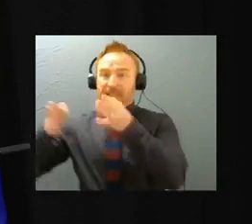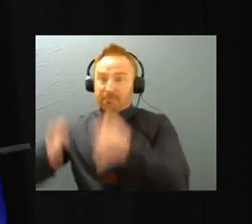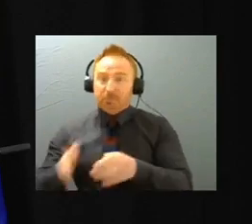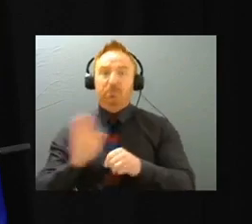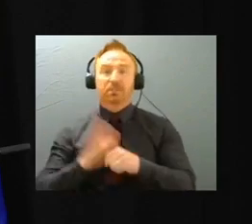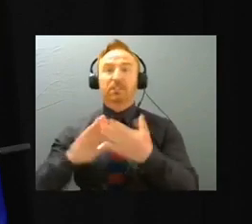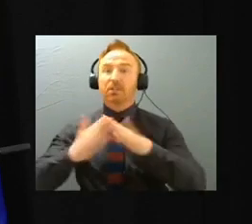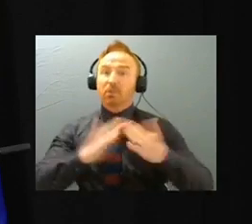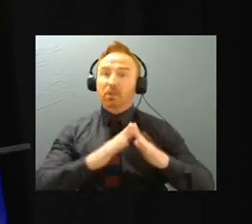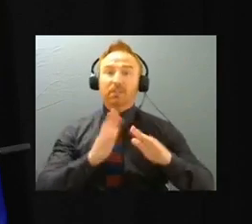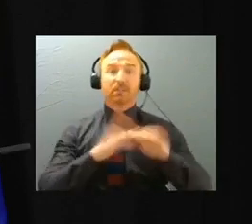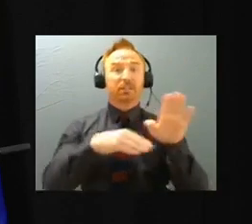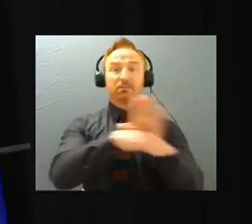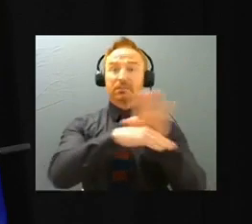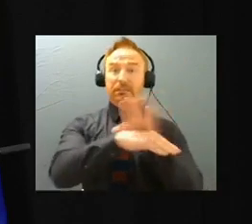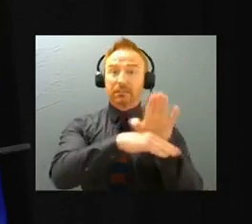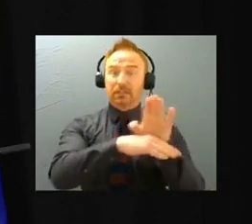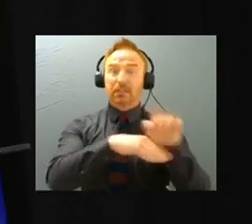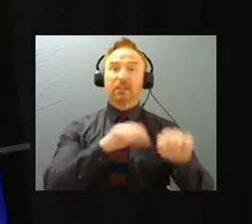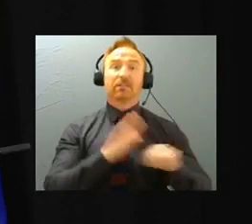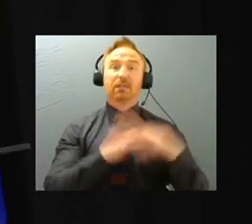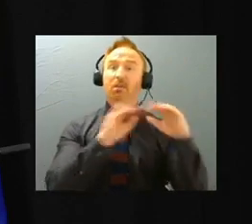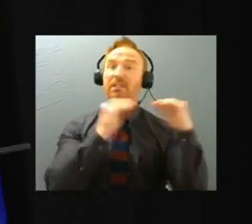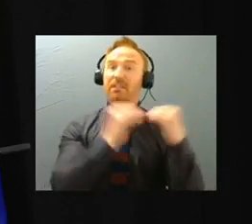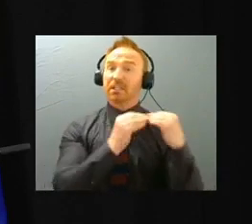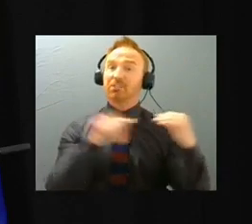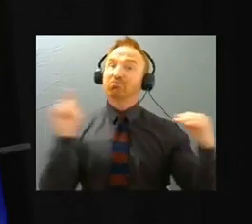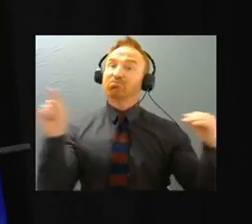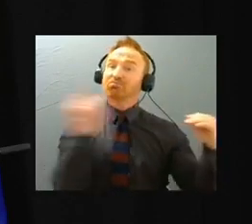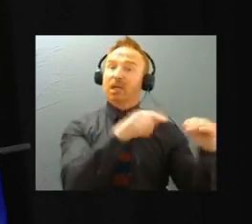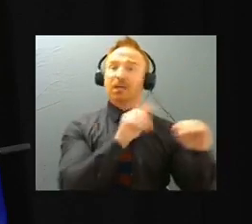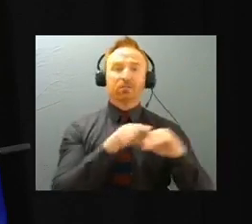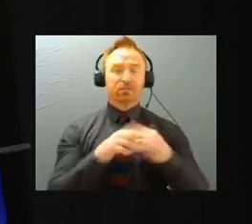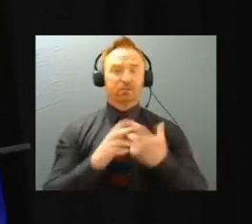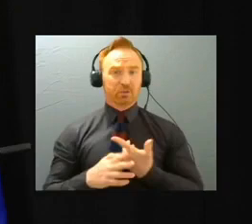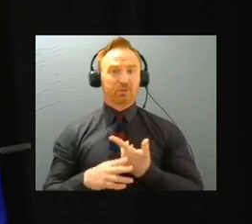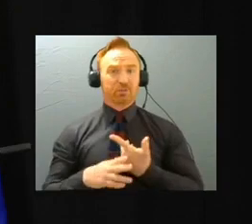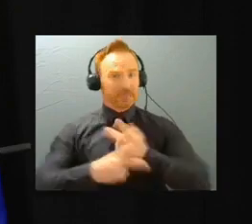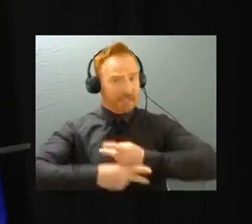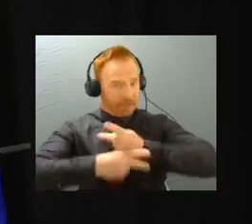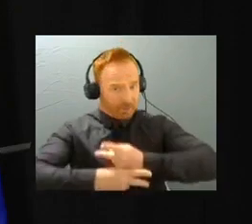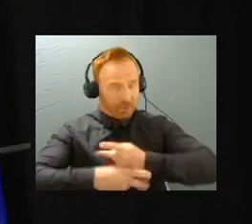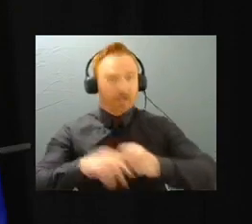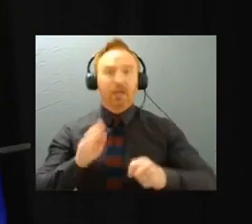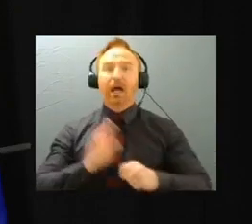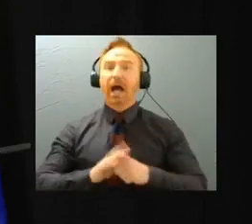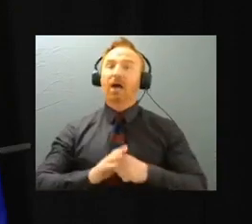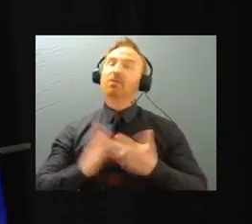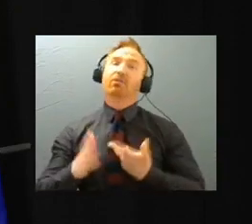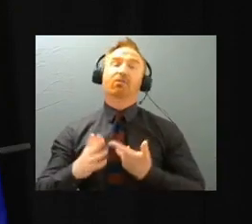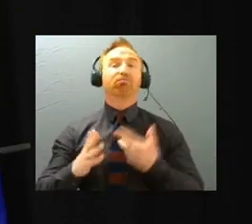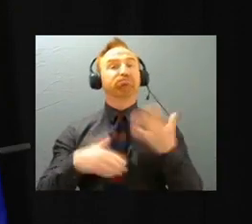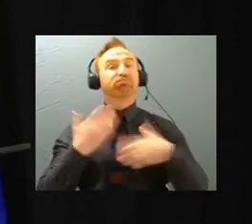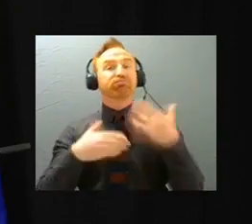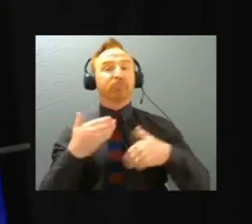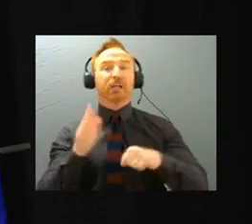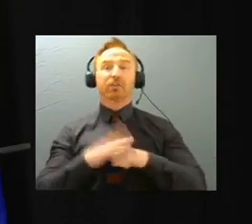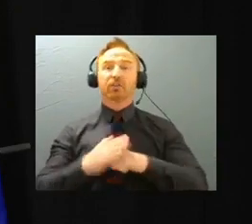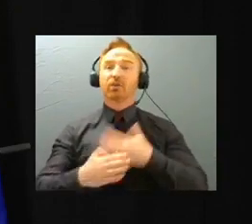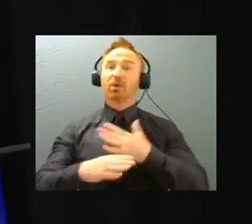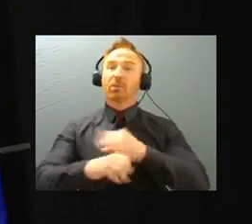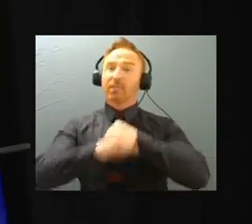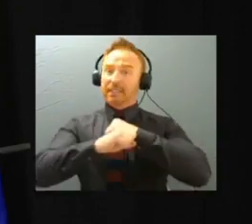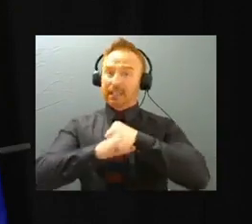as businesses, and as organizations how to take precautions, how to operate in ways that protect ourselves from the